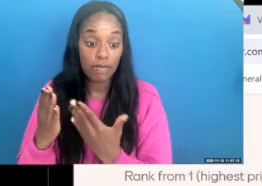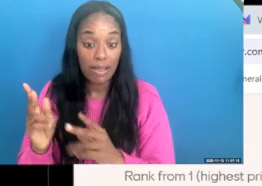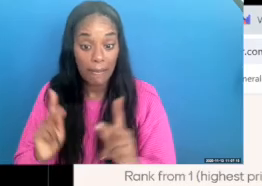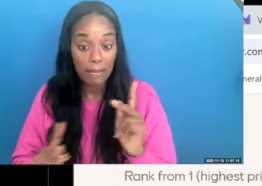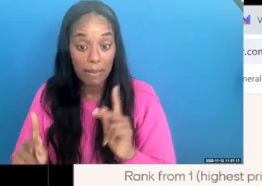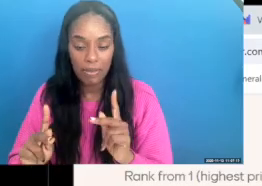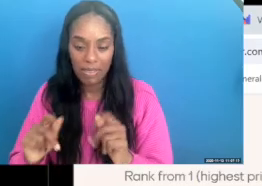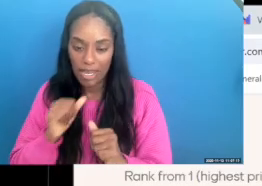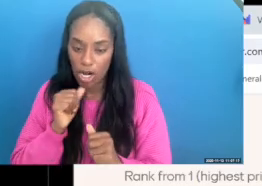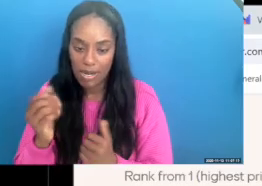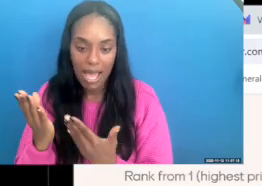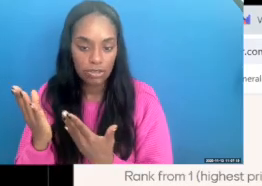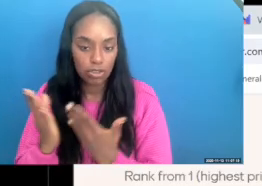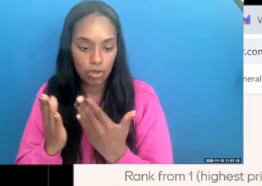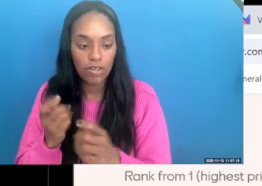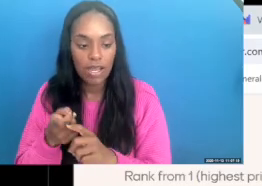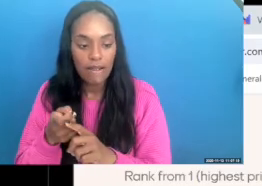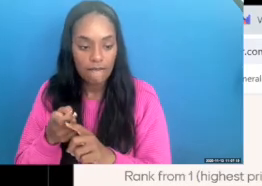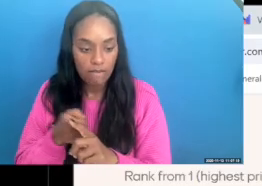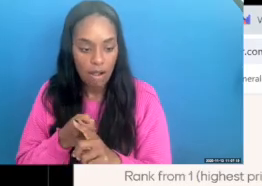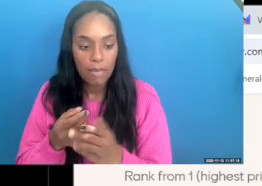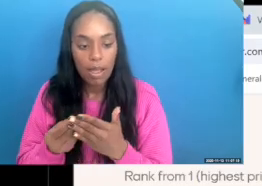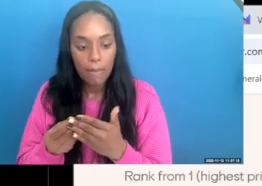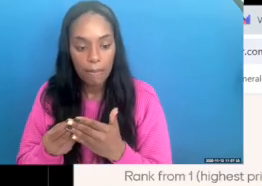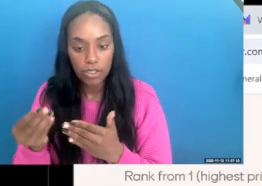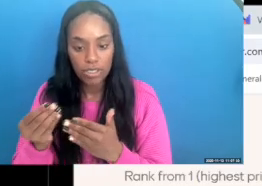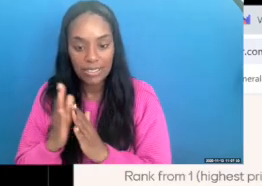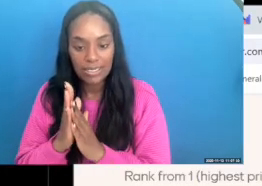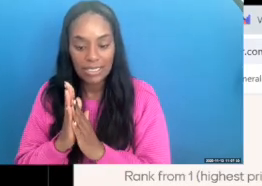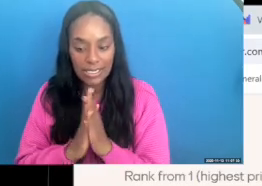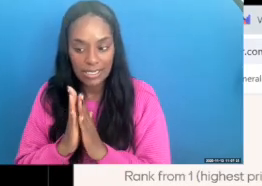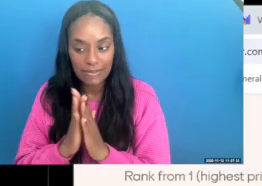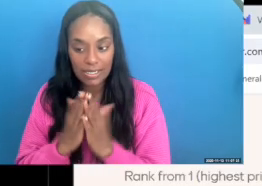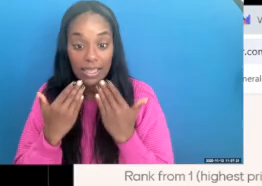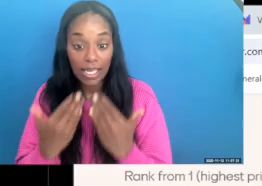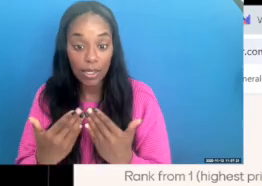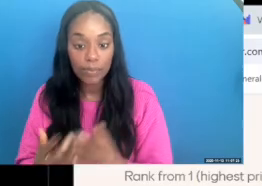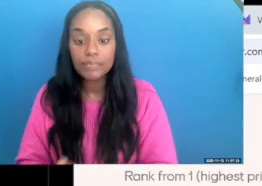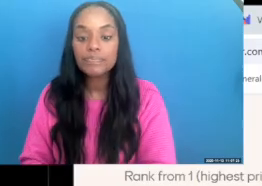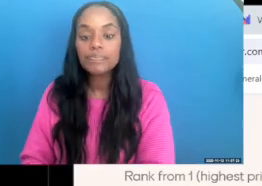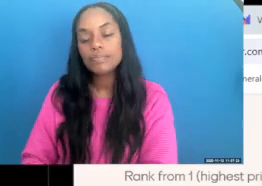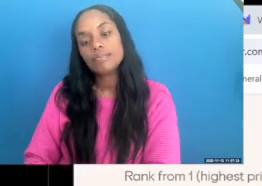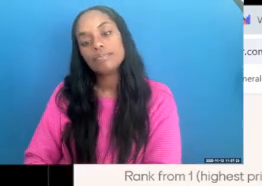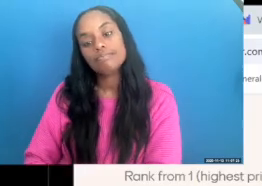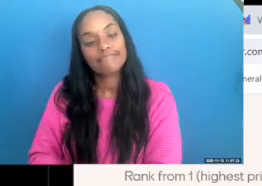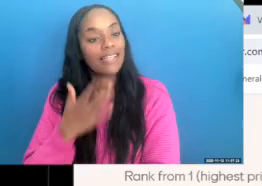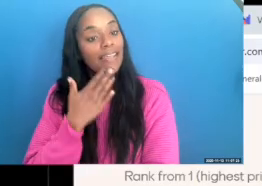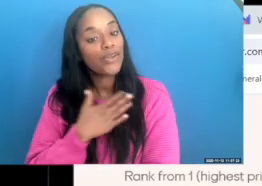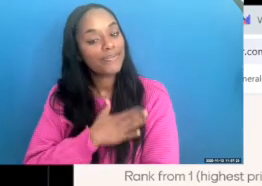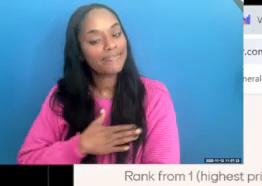said. These programs serve people that are not served by purchase